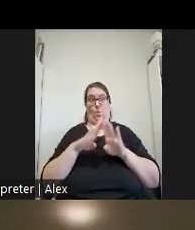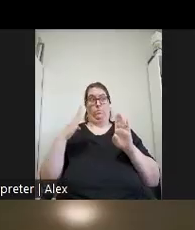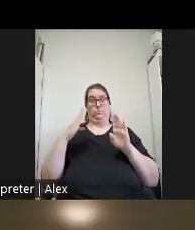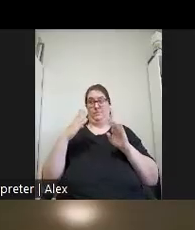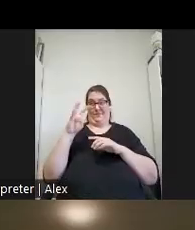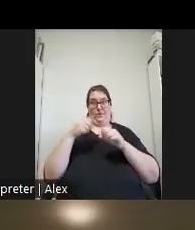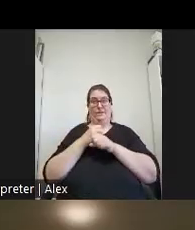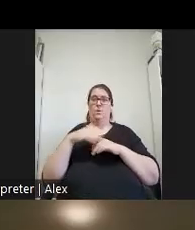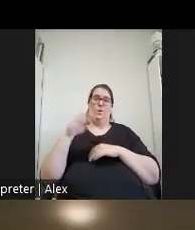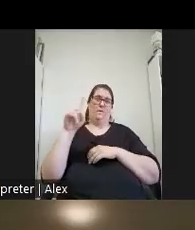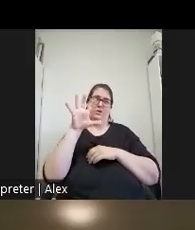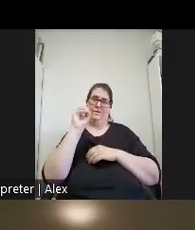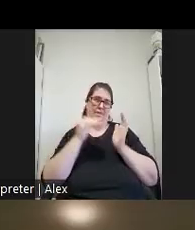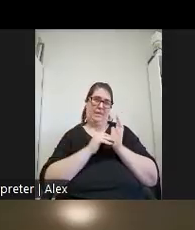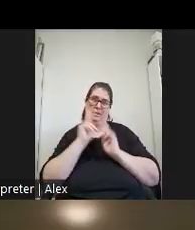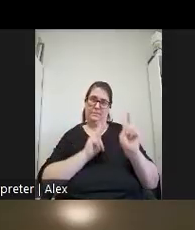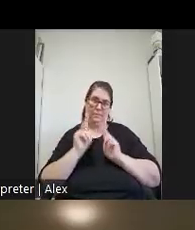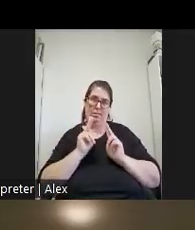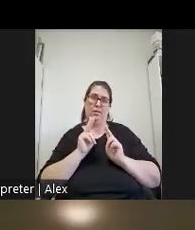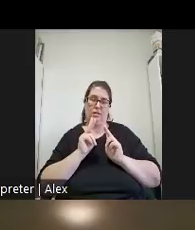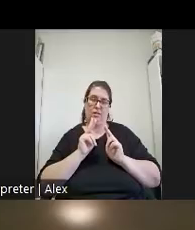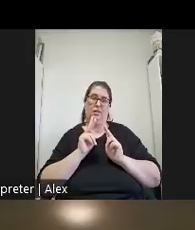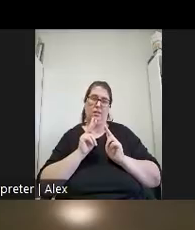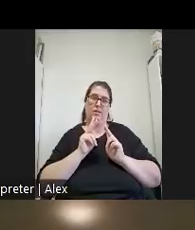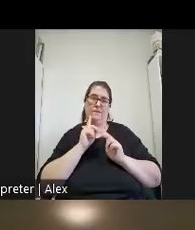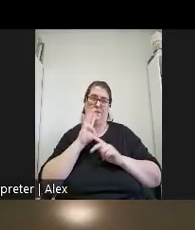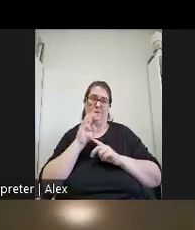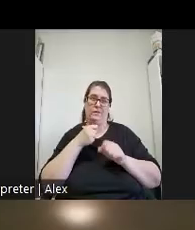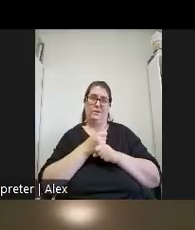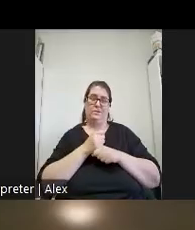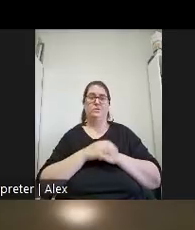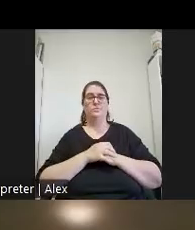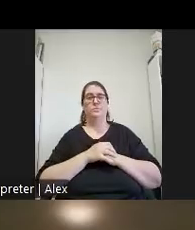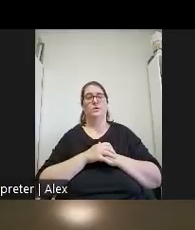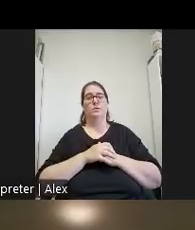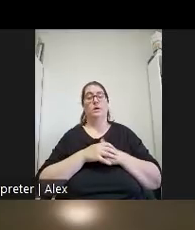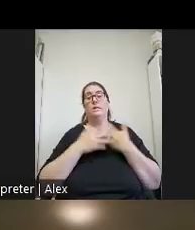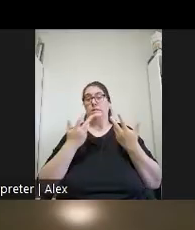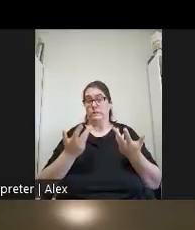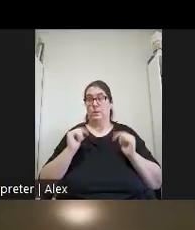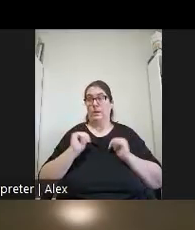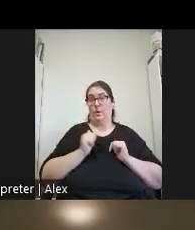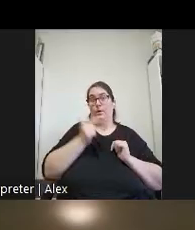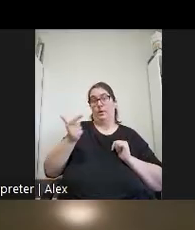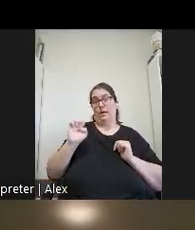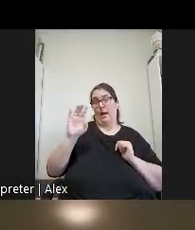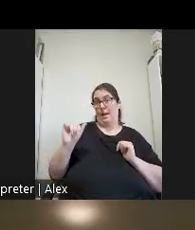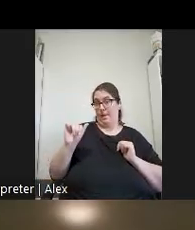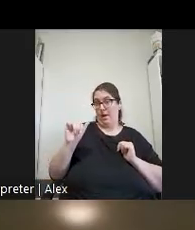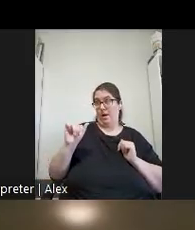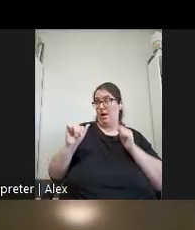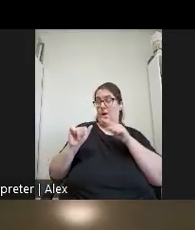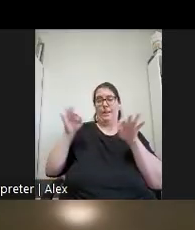over 150,000 people over these 40 years. So with that, I'll pass it on to Emma to talk about the